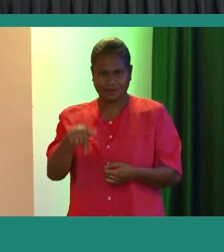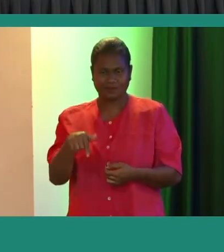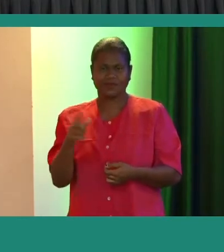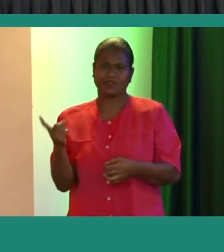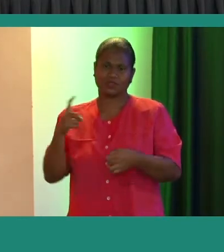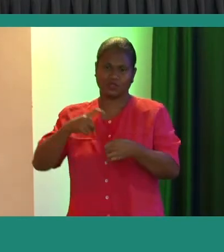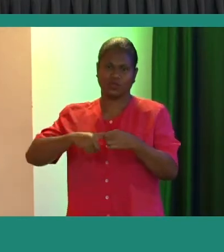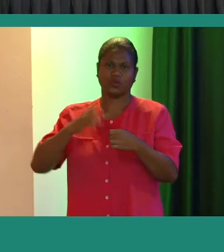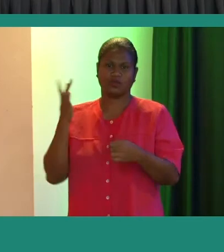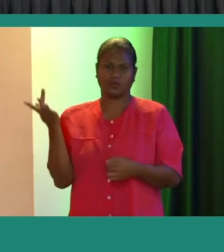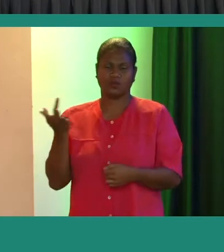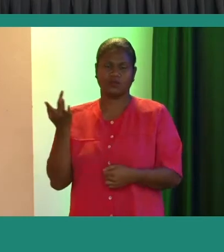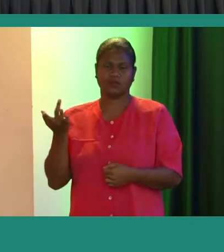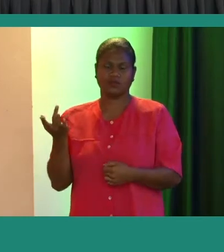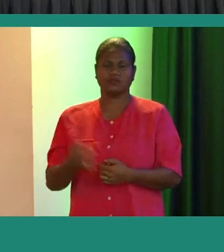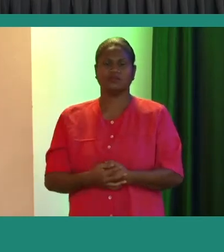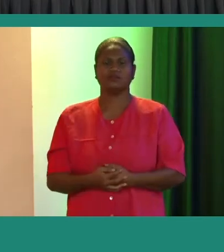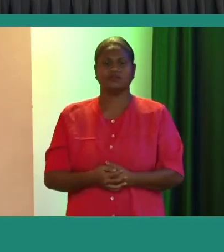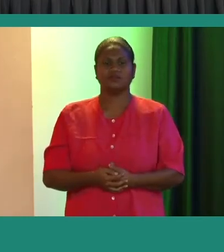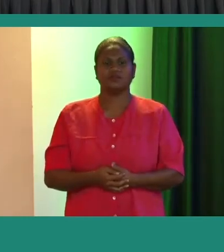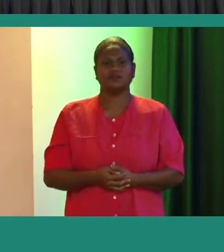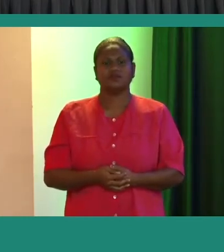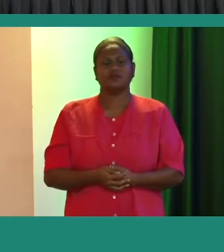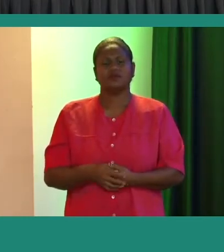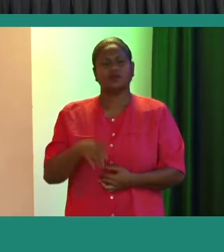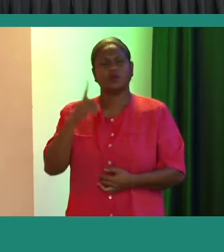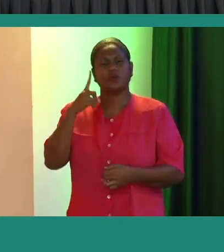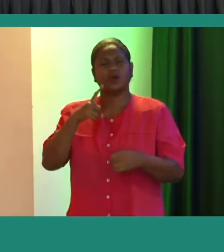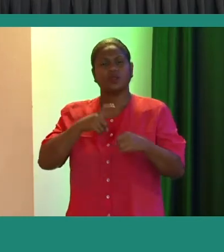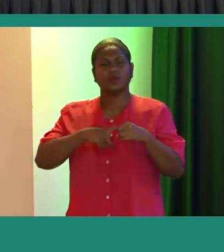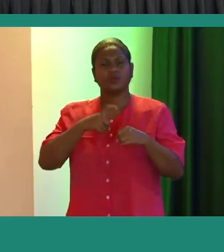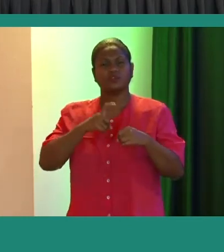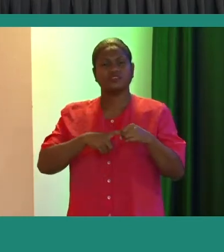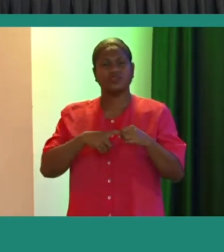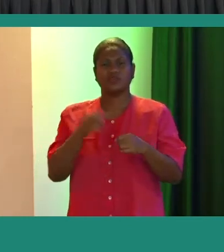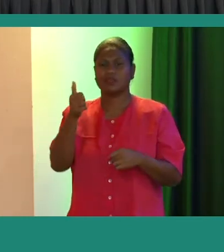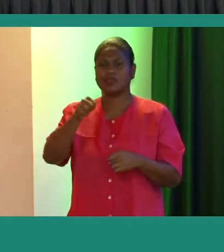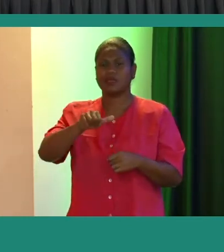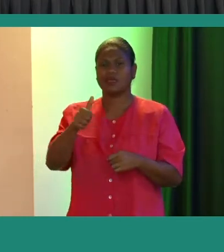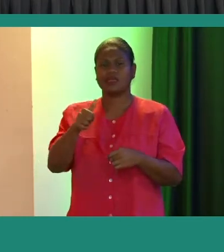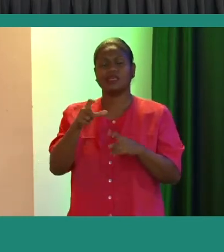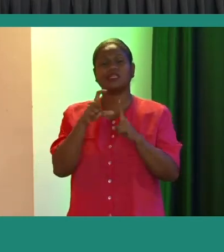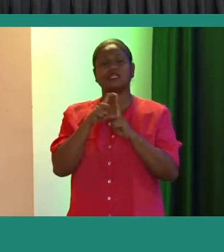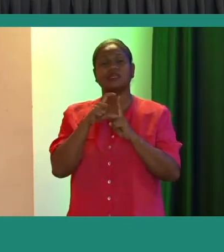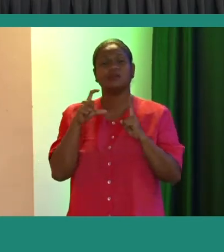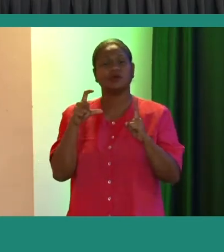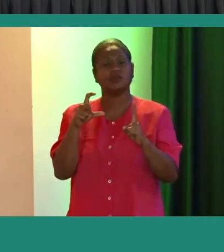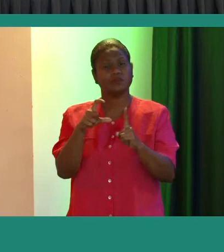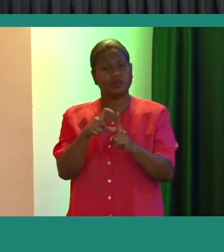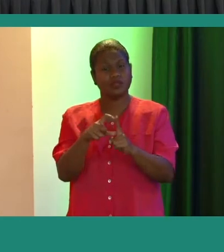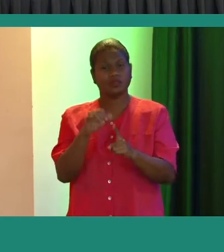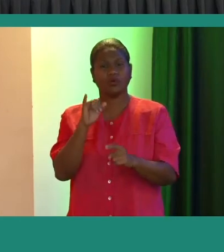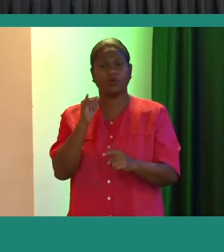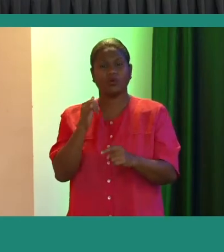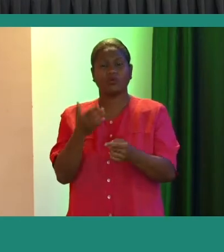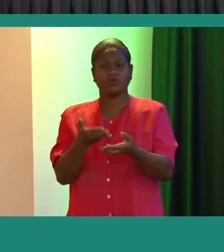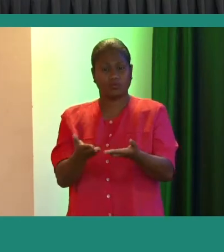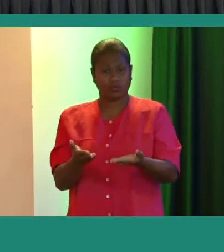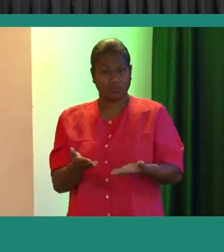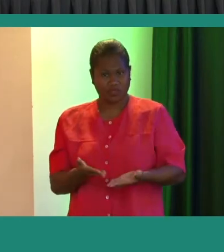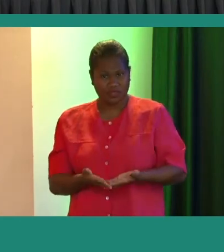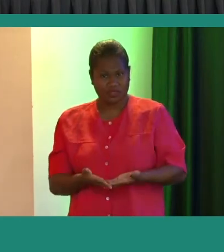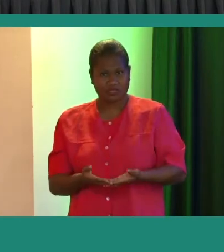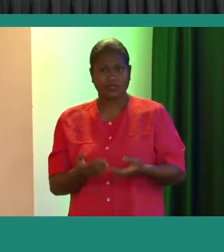moment. One of their questions was, are there any departments or provinces that are doing very